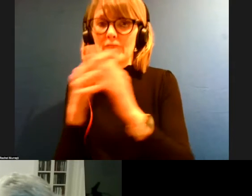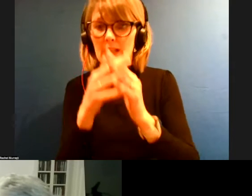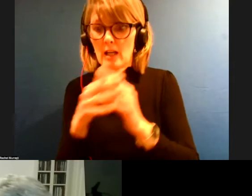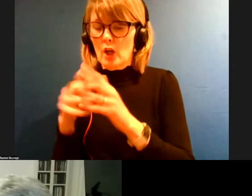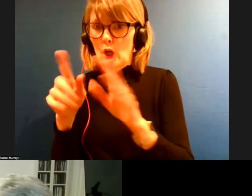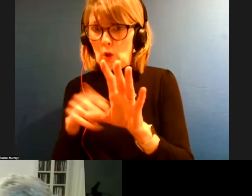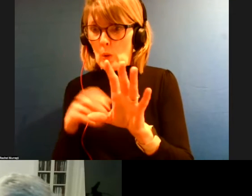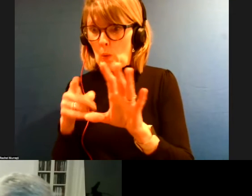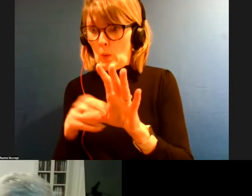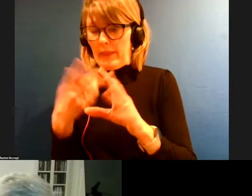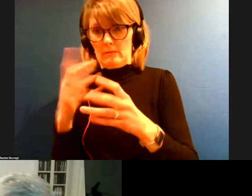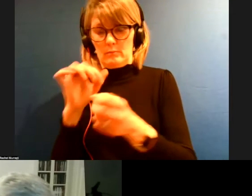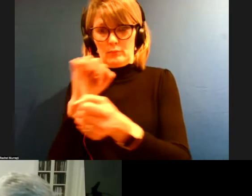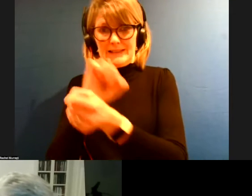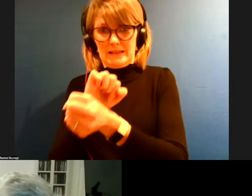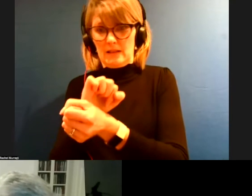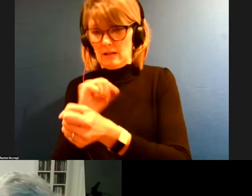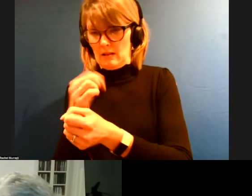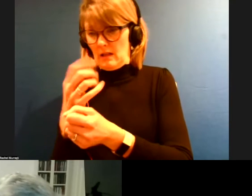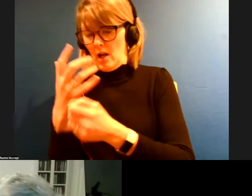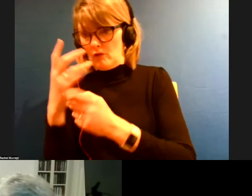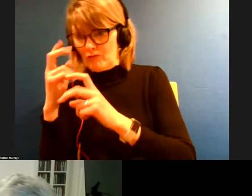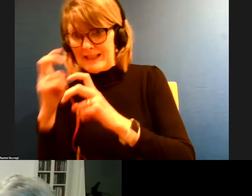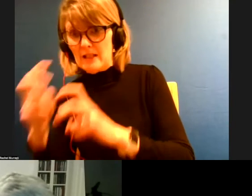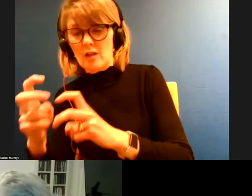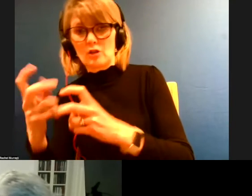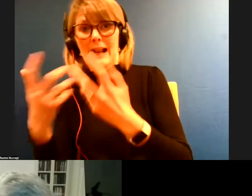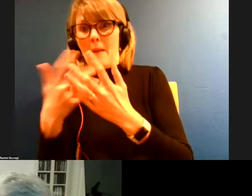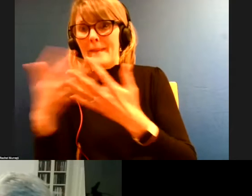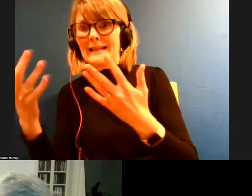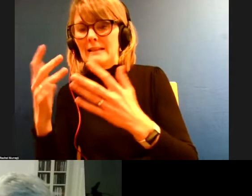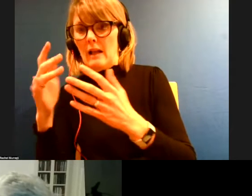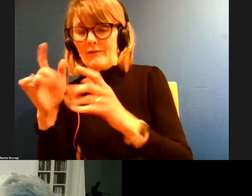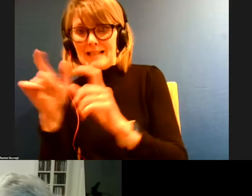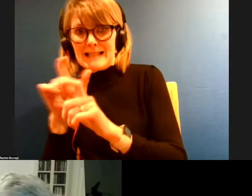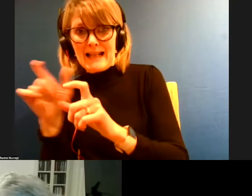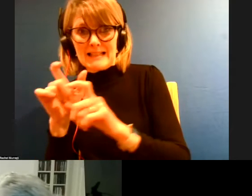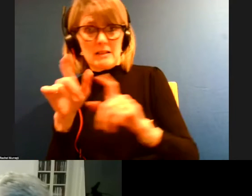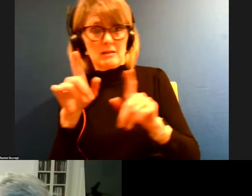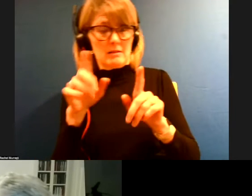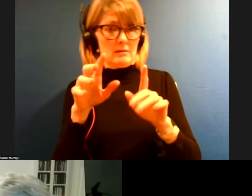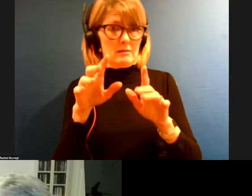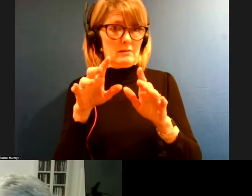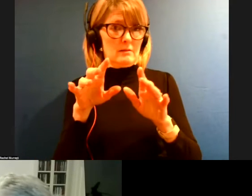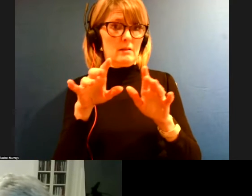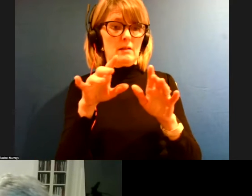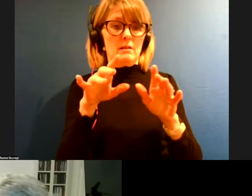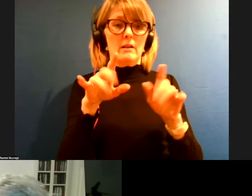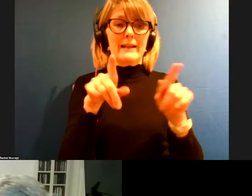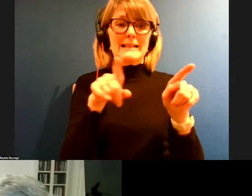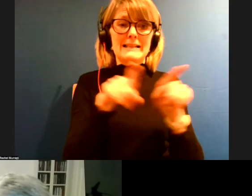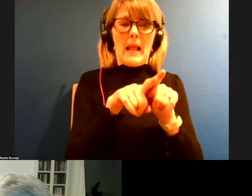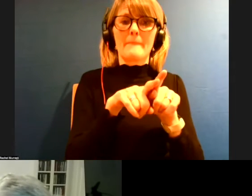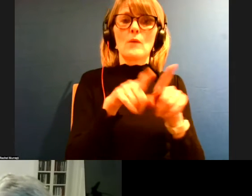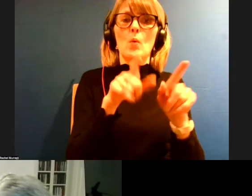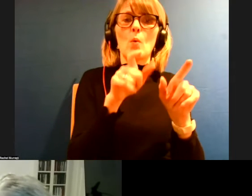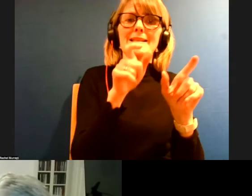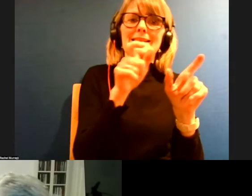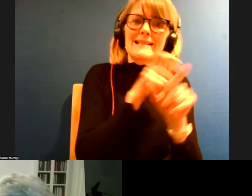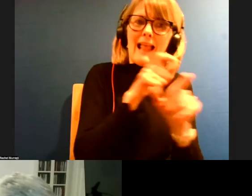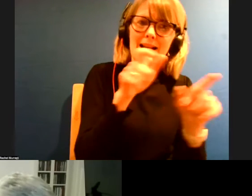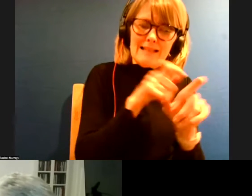is needed in the UK for the same reality for dyslexic youth, especially in socially deprived areas, because